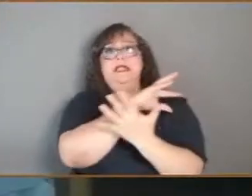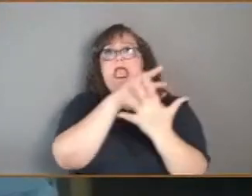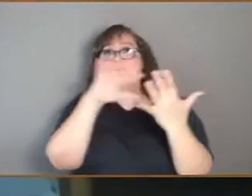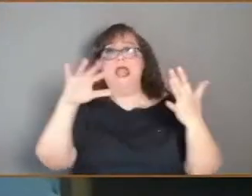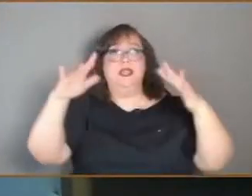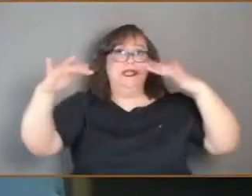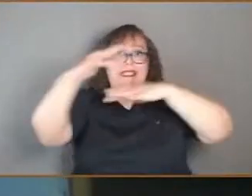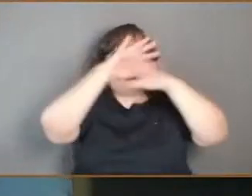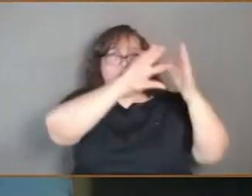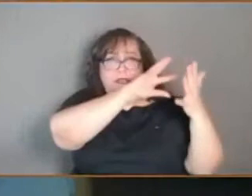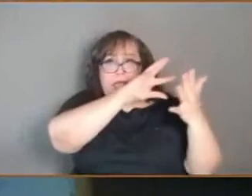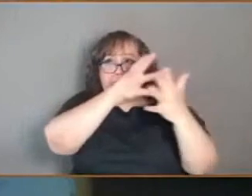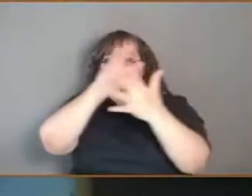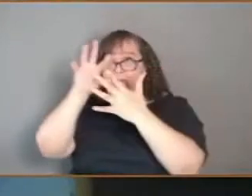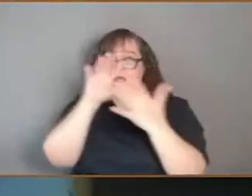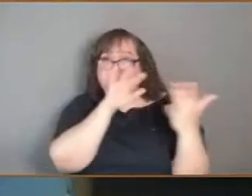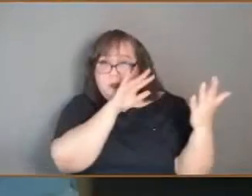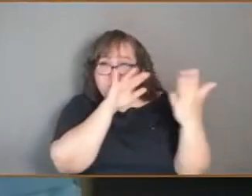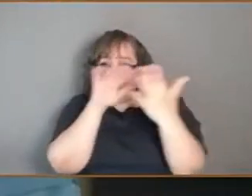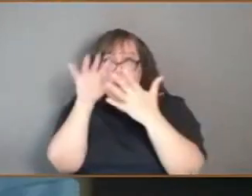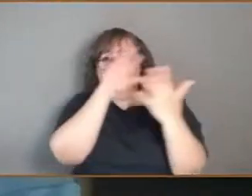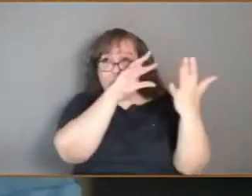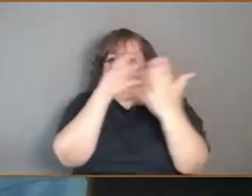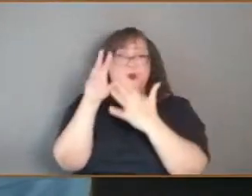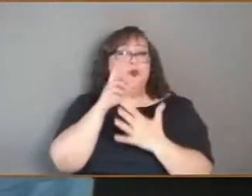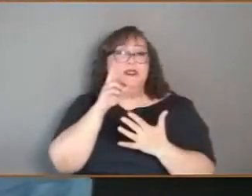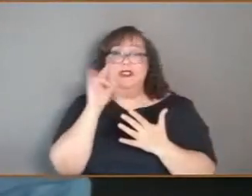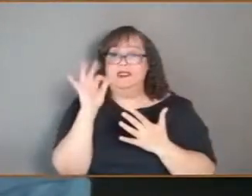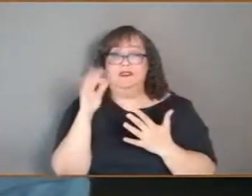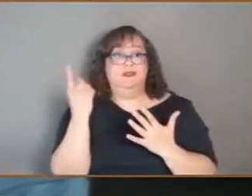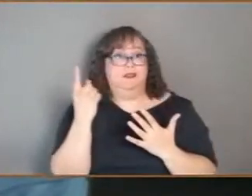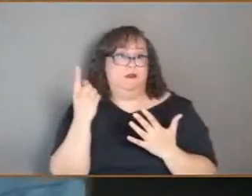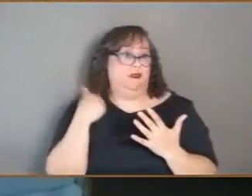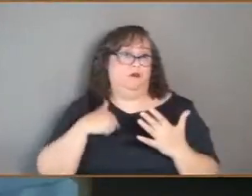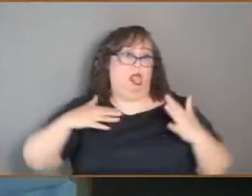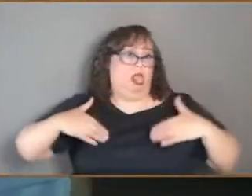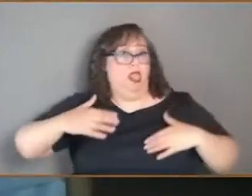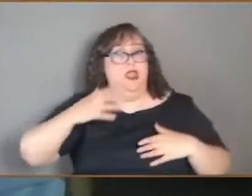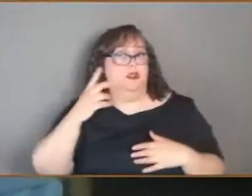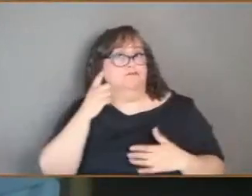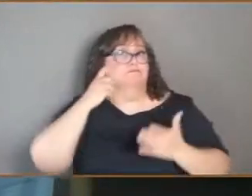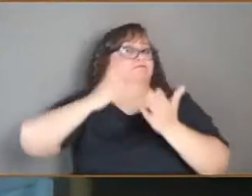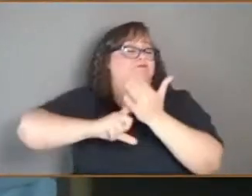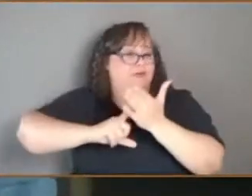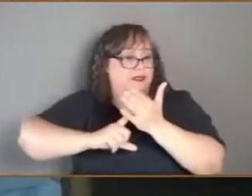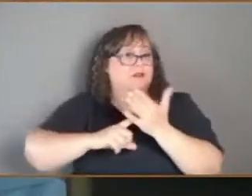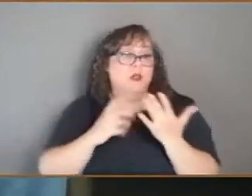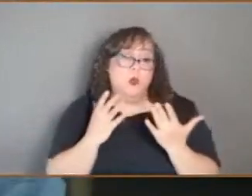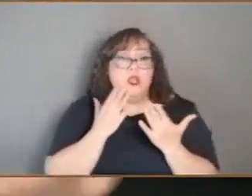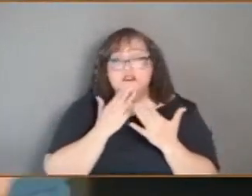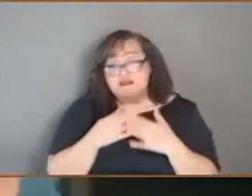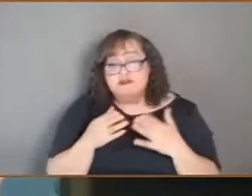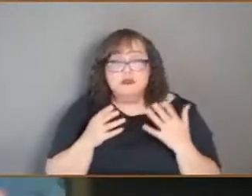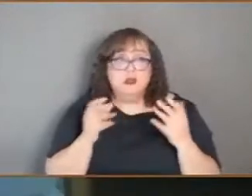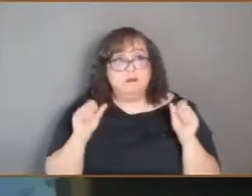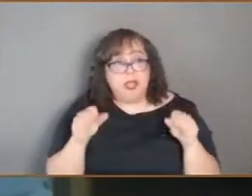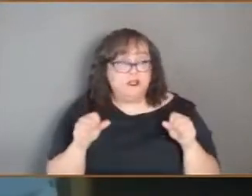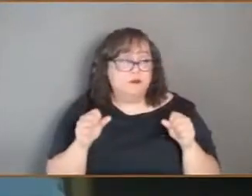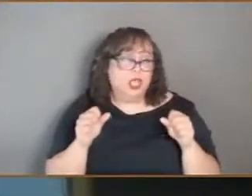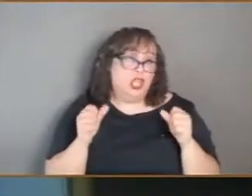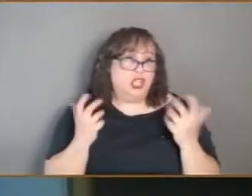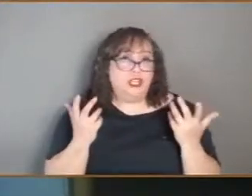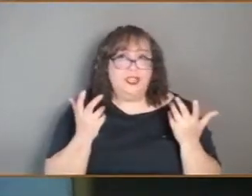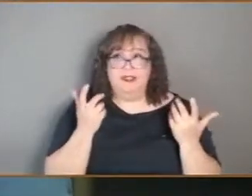whether there's anything out there that we can't see right now. So there's a really good chance we'll find more. Every mission, I think, that's gone to any system ever